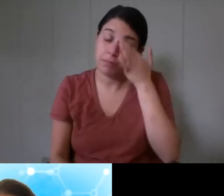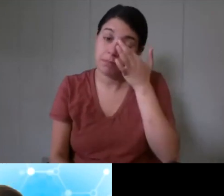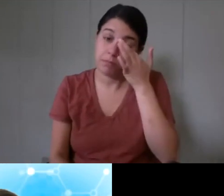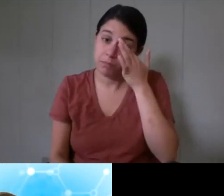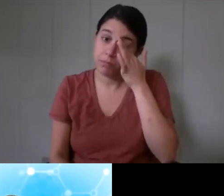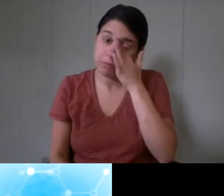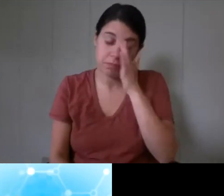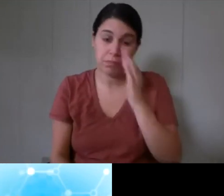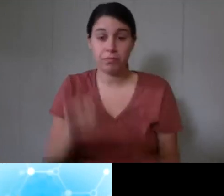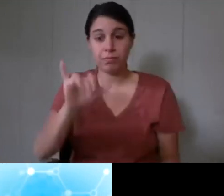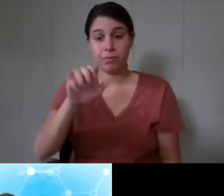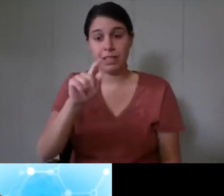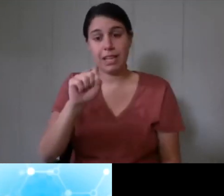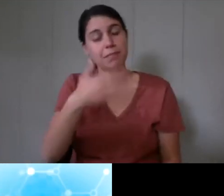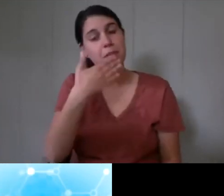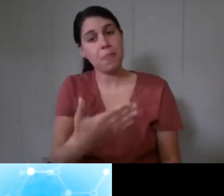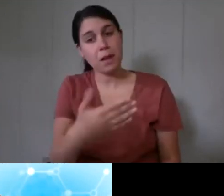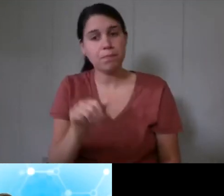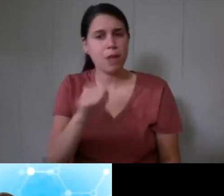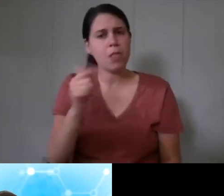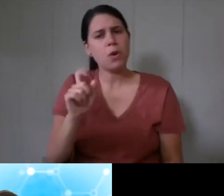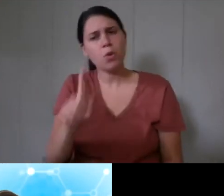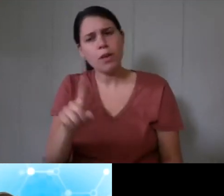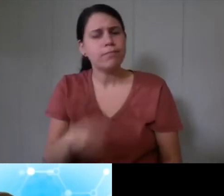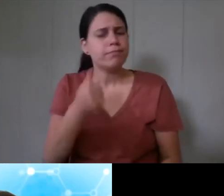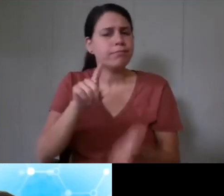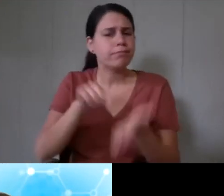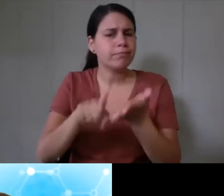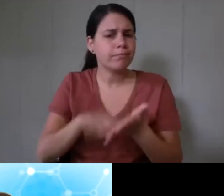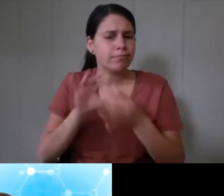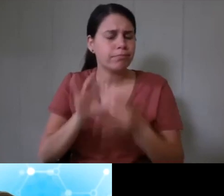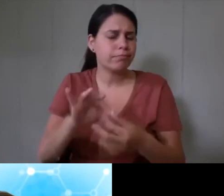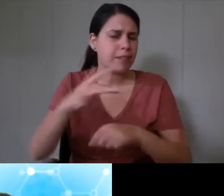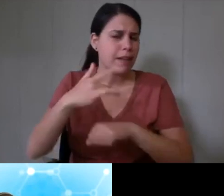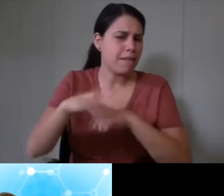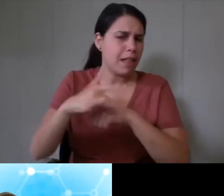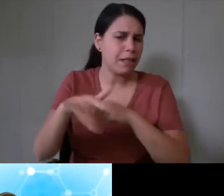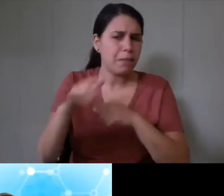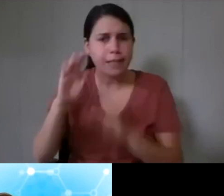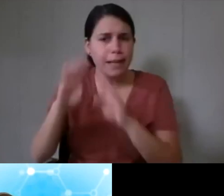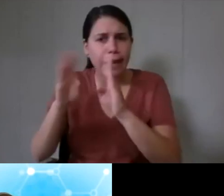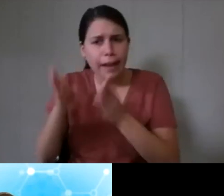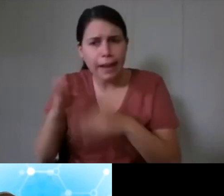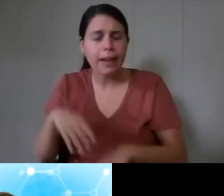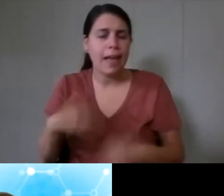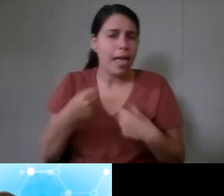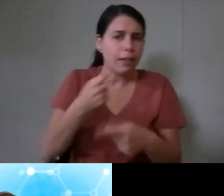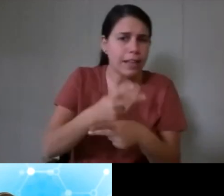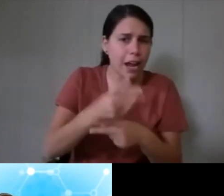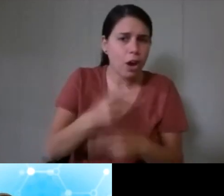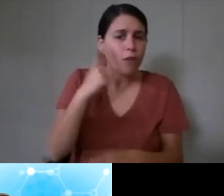Thank you. Another question related in a way. Has any research been done on available housing, work, and healthcare